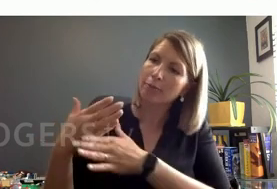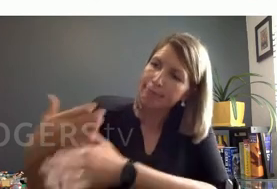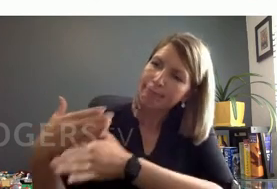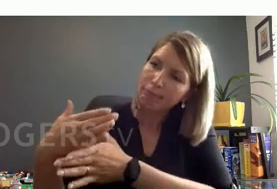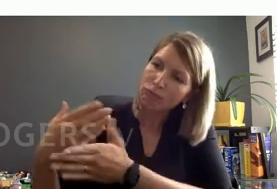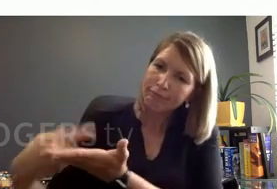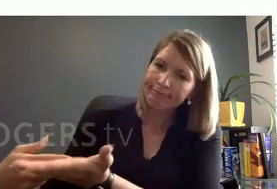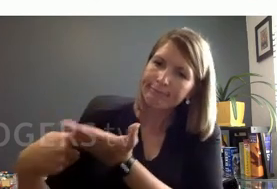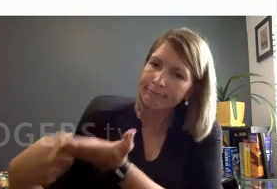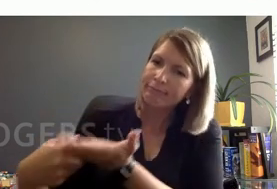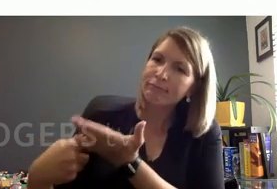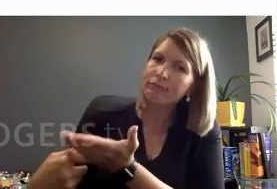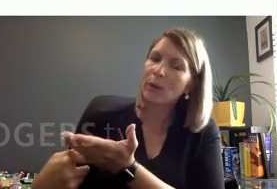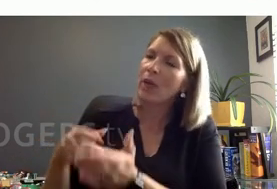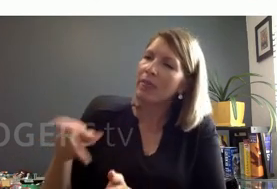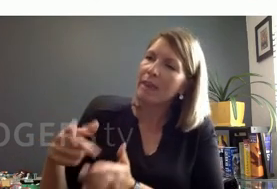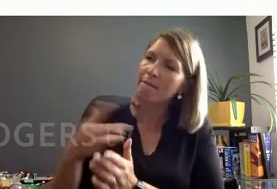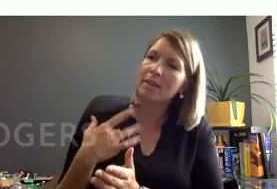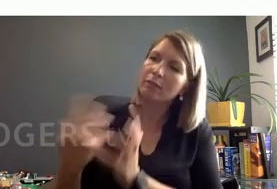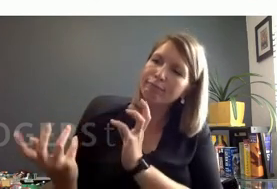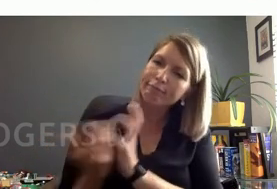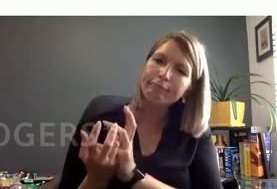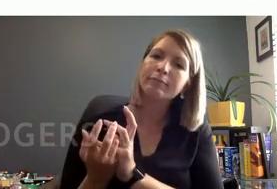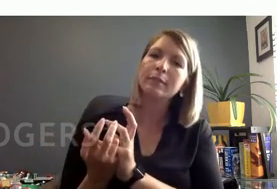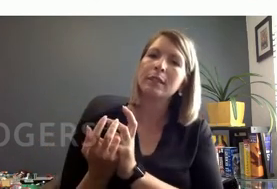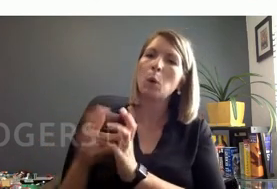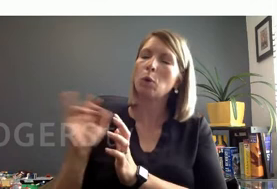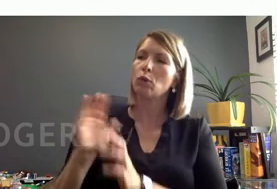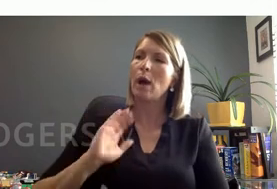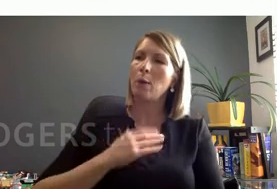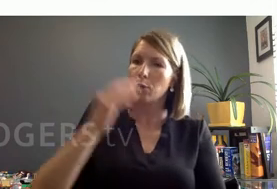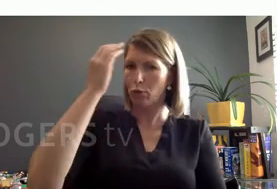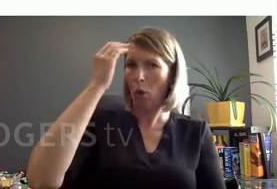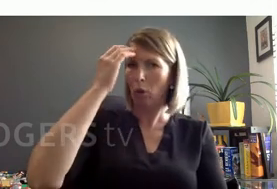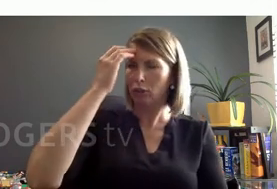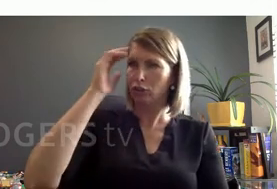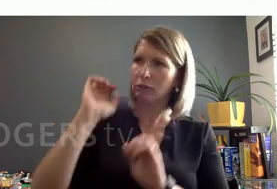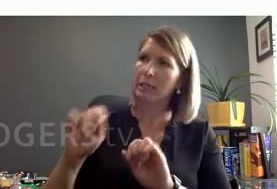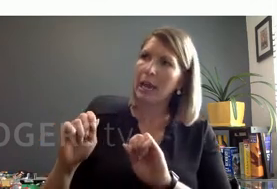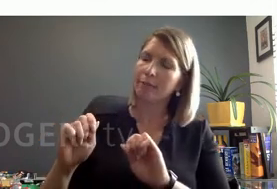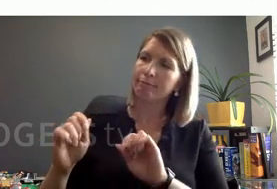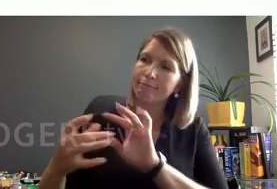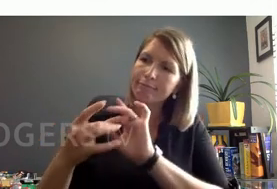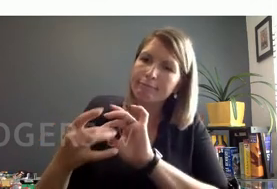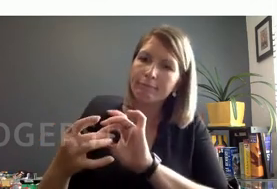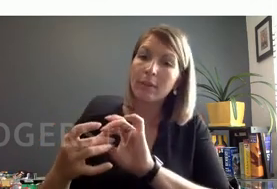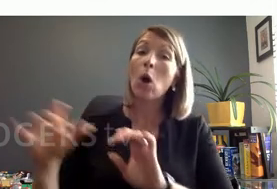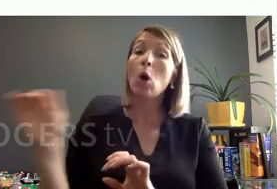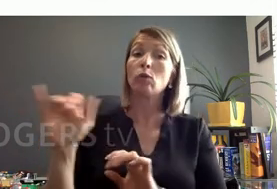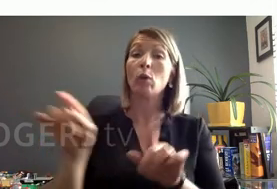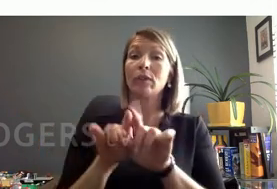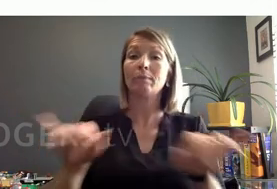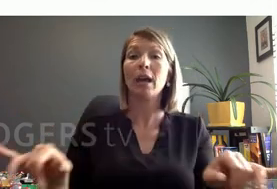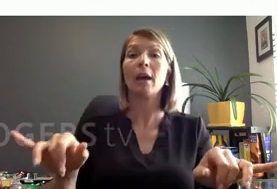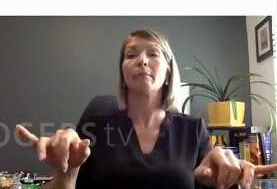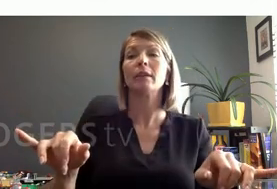those classrooms and the experiential knowledge, and they've received great reviews from the teachers. For our grade six